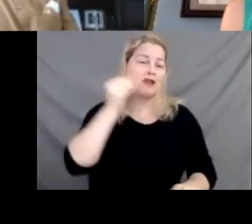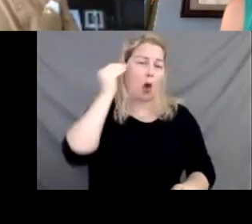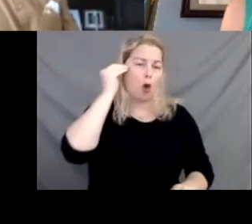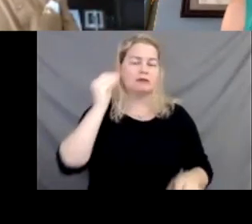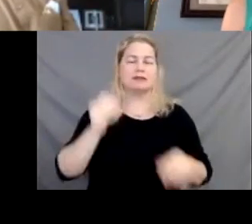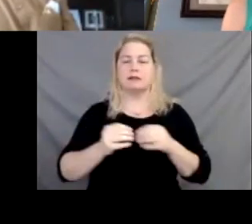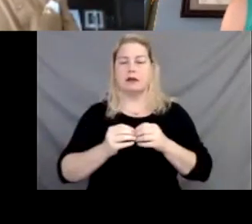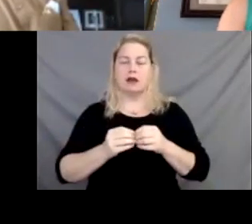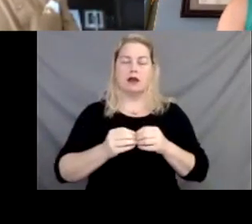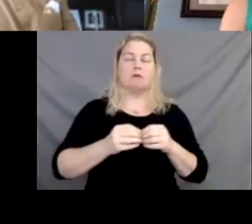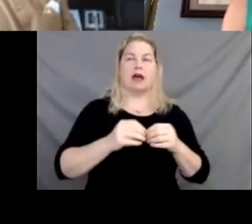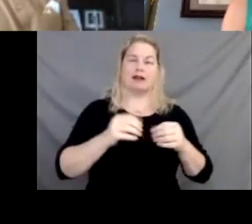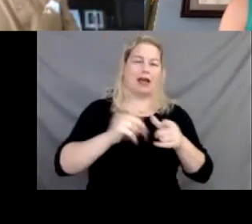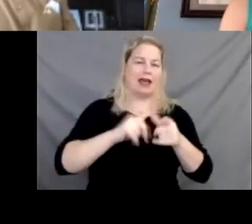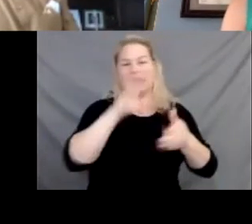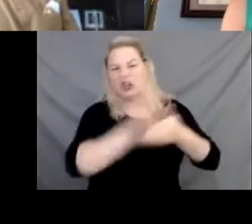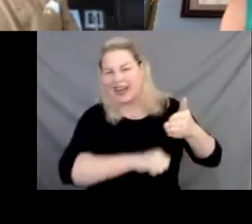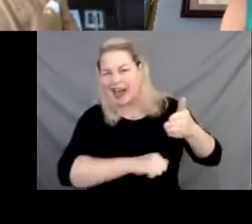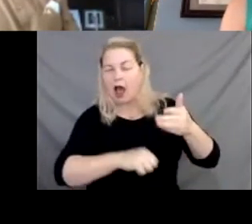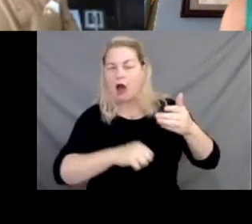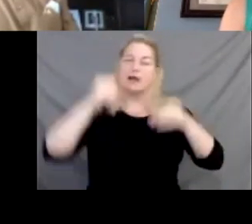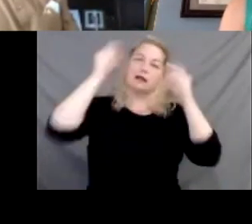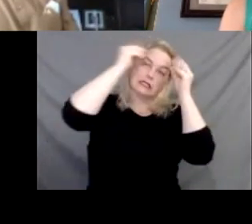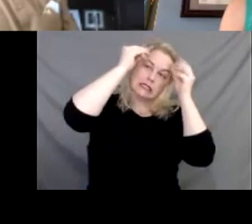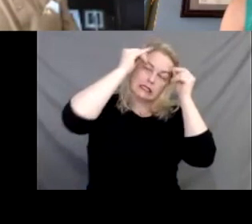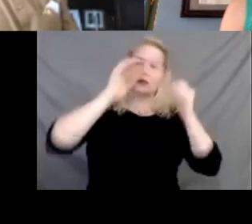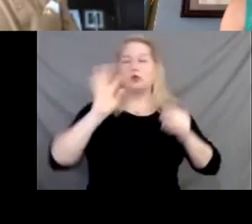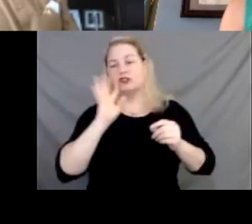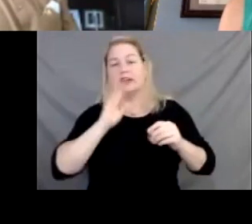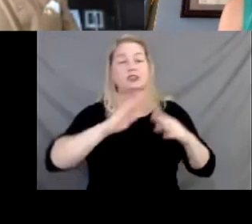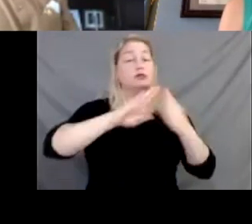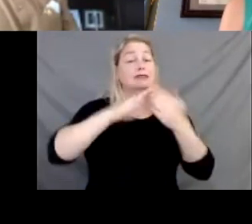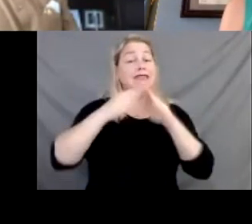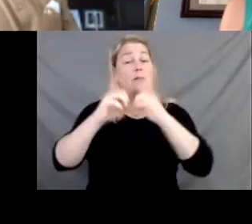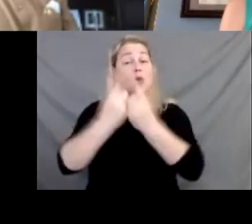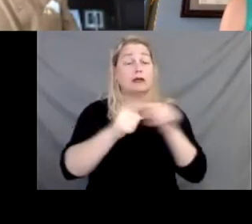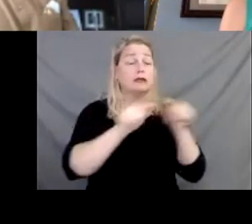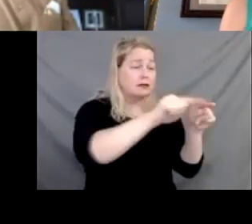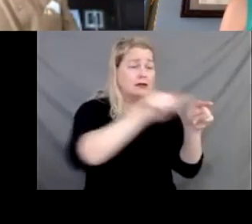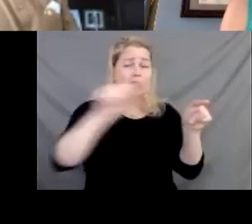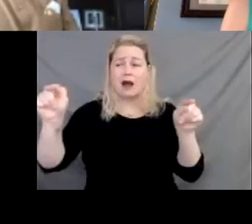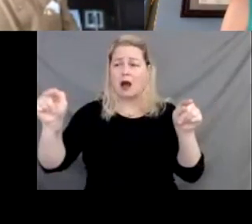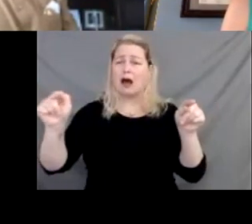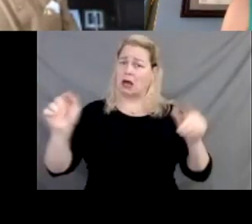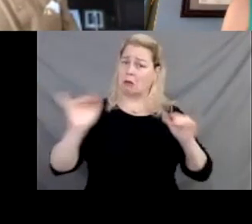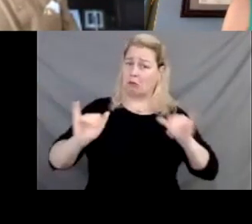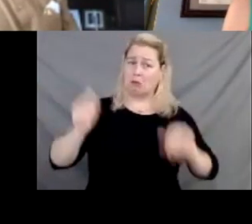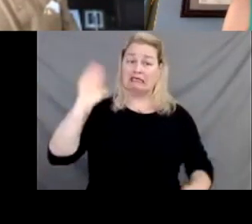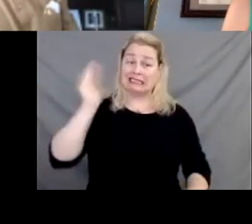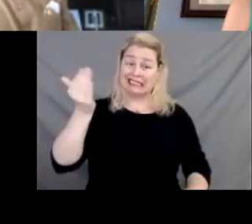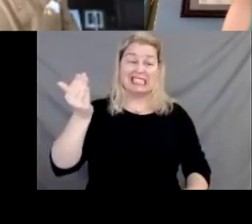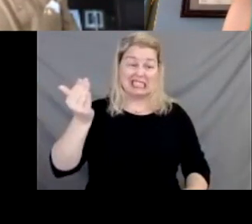comment portion, and then when talking with city departments, recognized that really was a missing